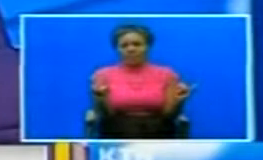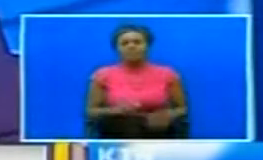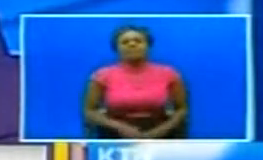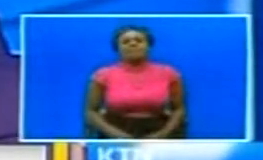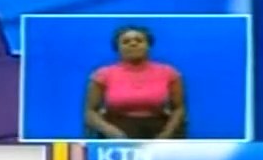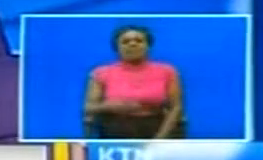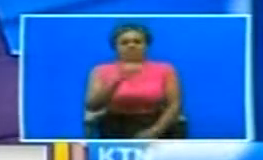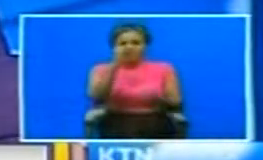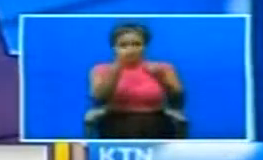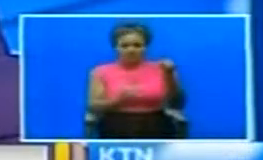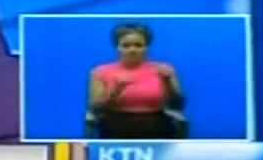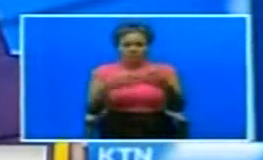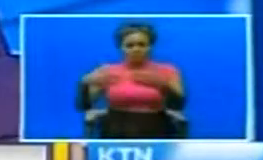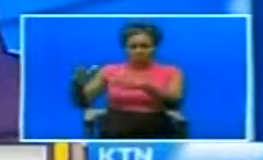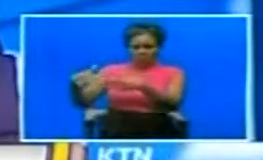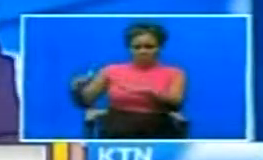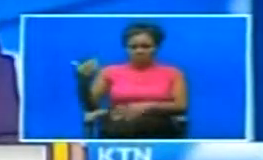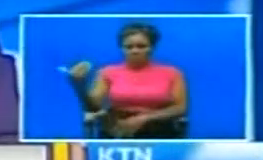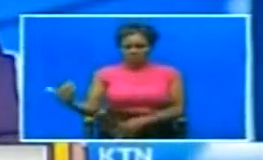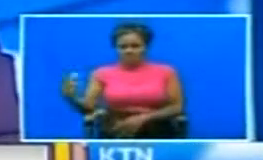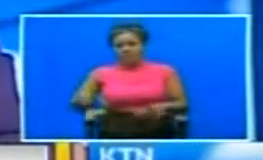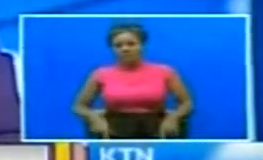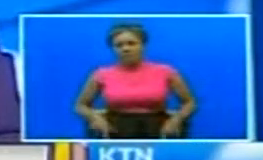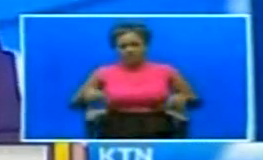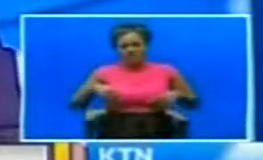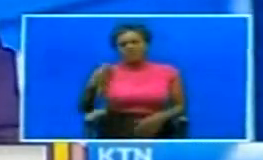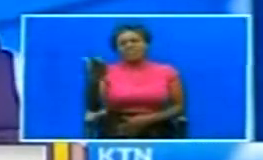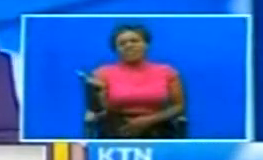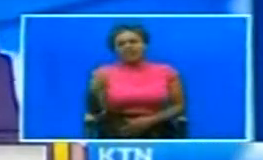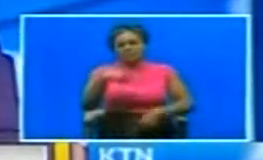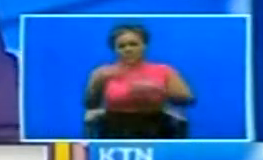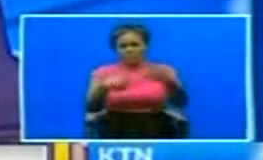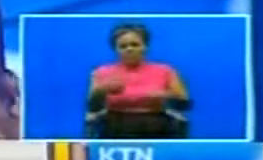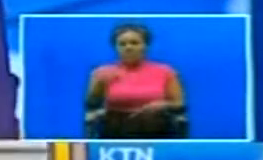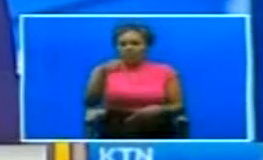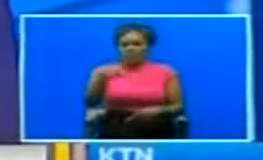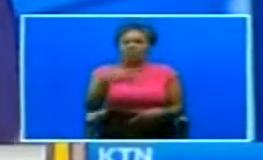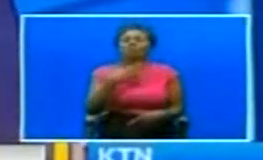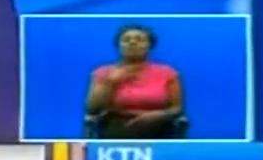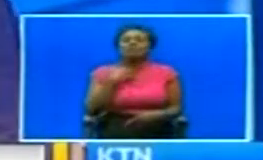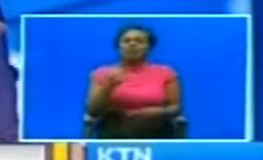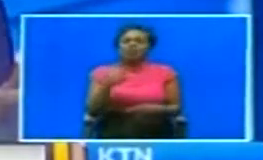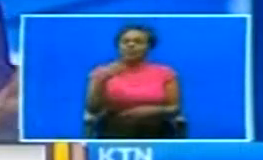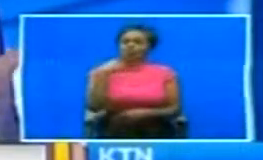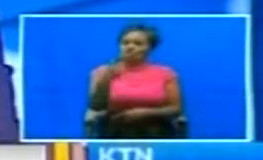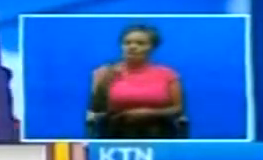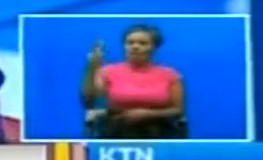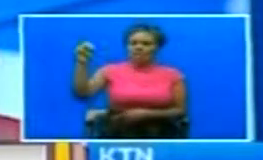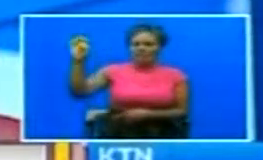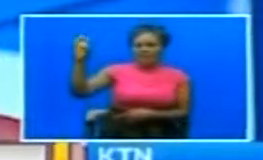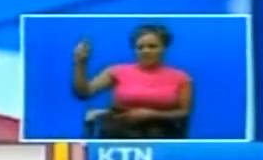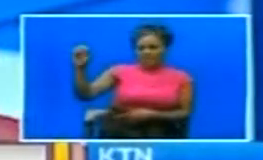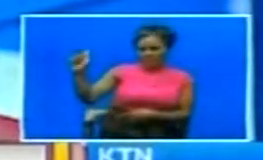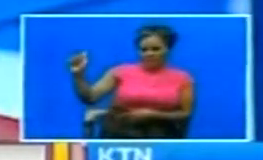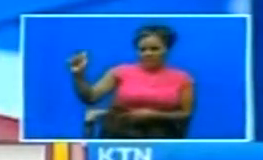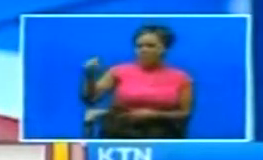right, Dr. Finally, before I let you go, some of these children still live in Owino Uhuru. If you're to address NEMA officials, because essentially this falls in their